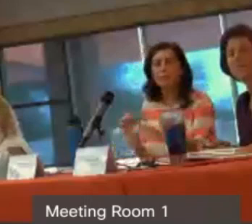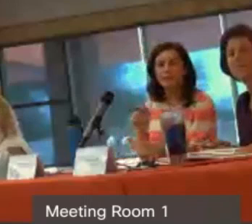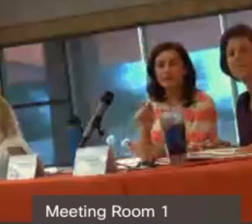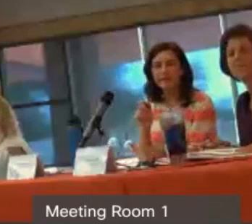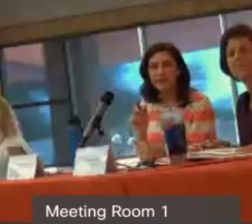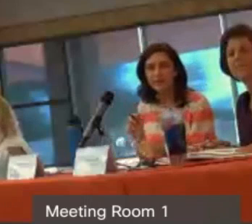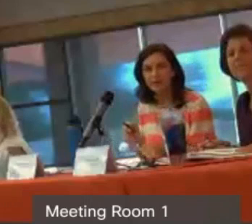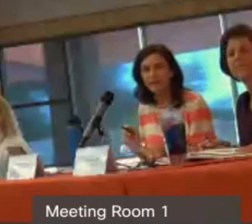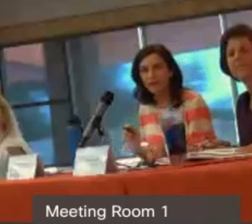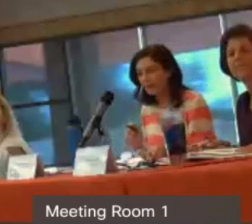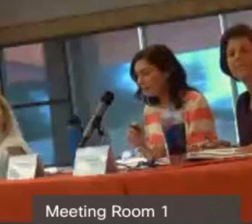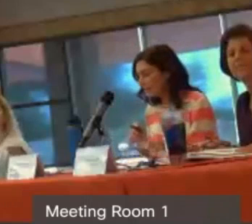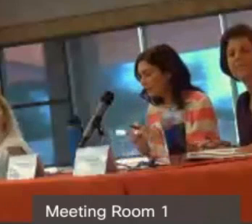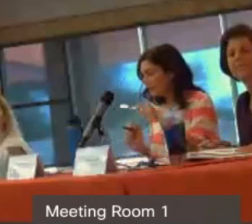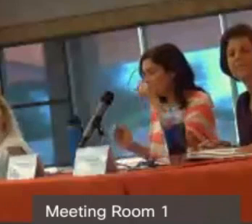He's probably.